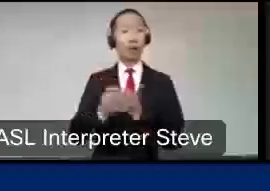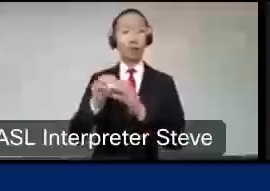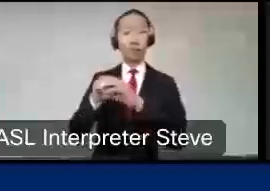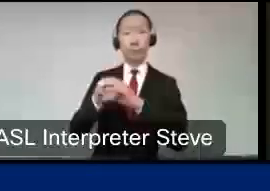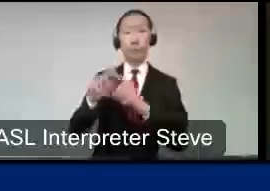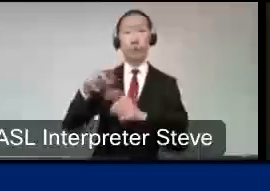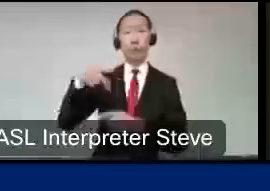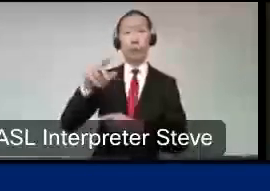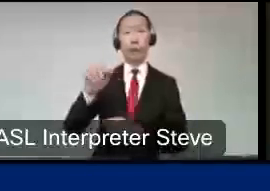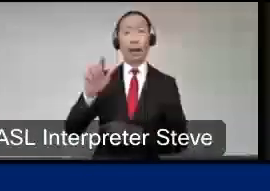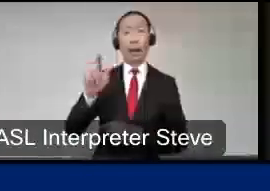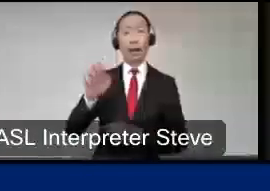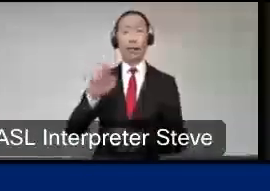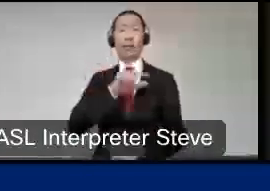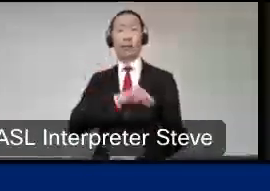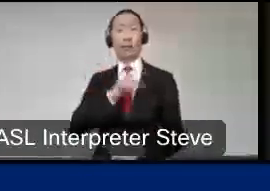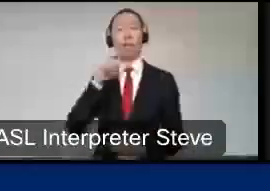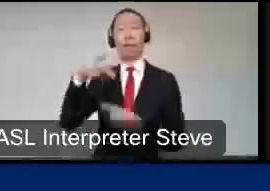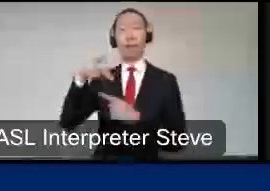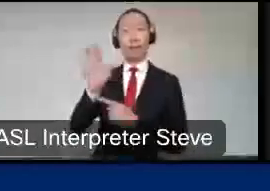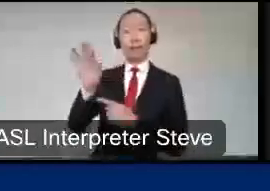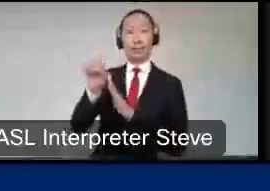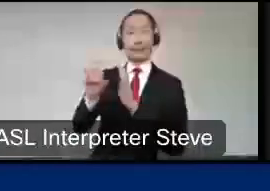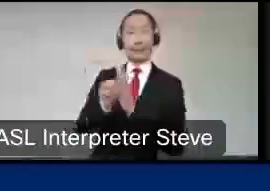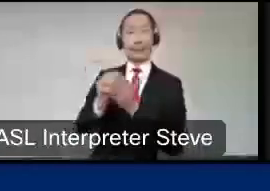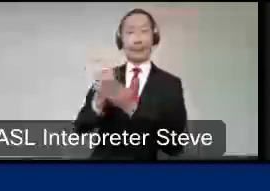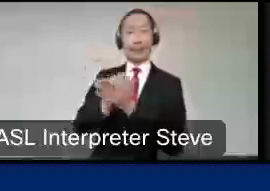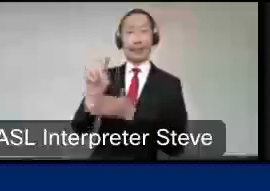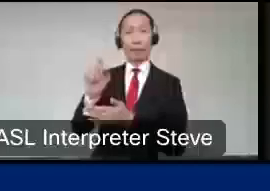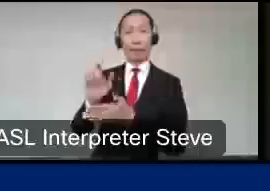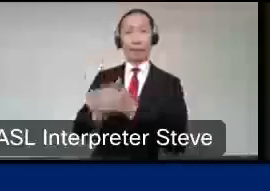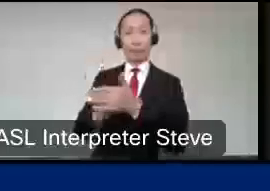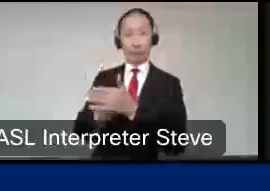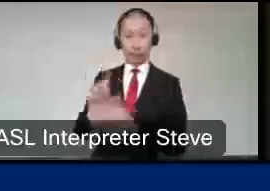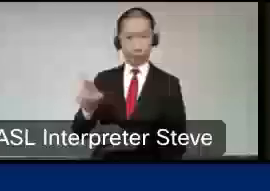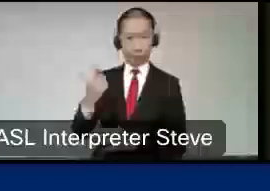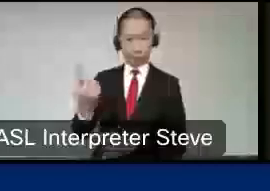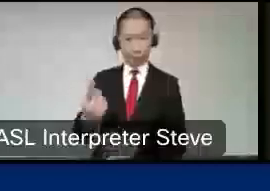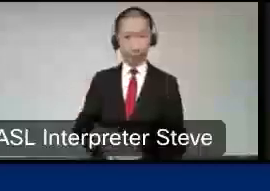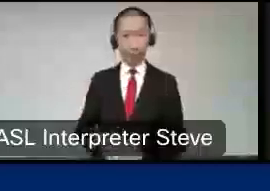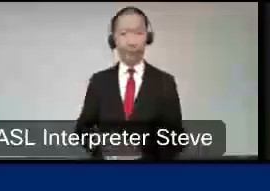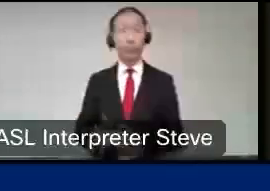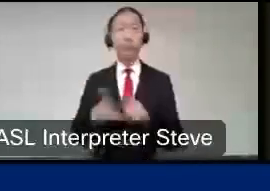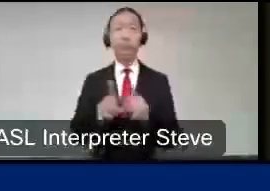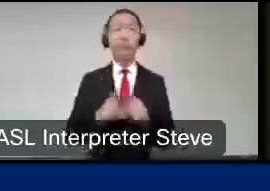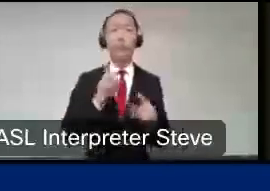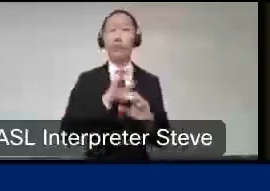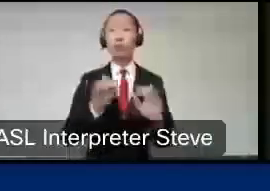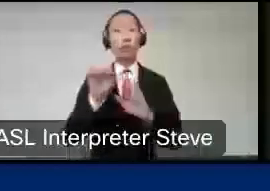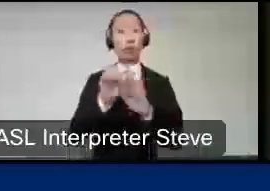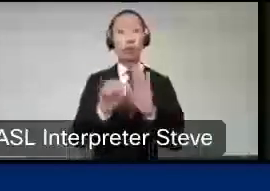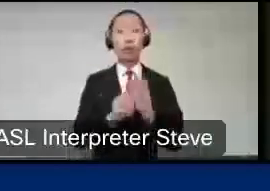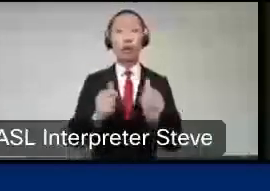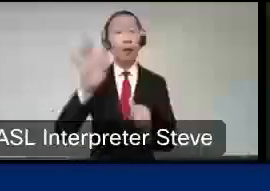ABLE qualify for the PA state income tax deduction. Also, there's no state or